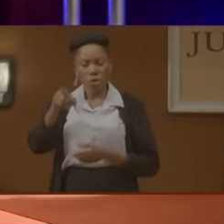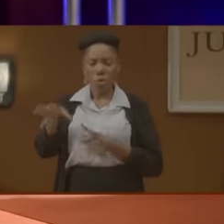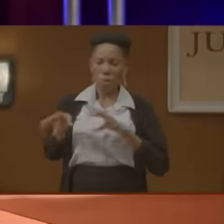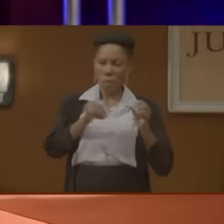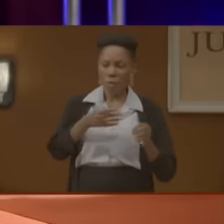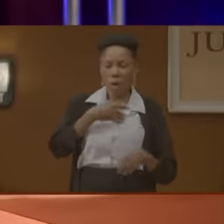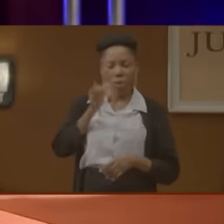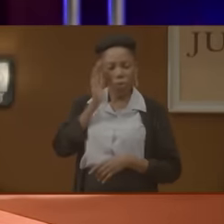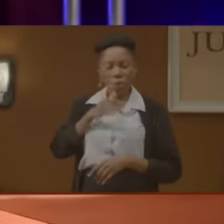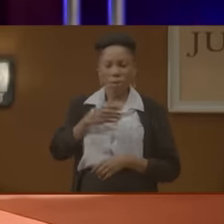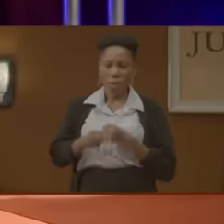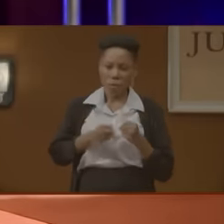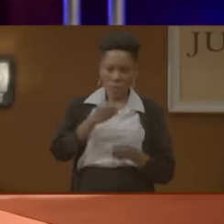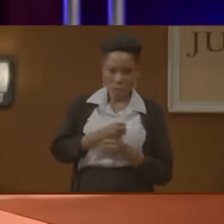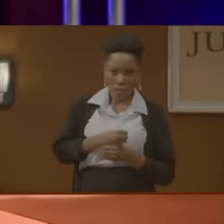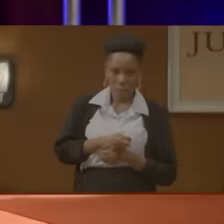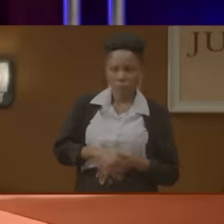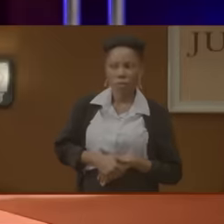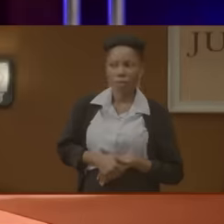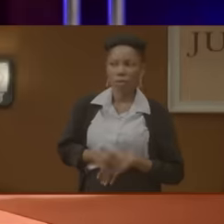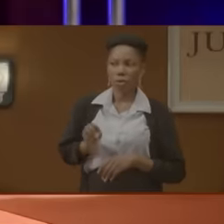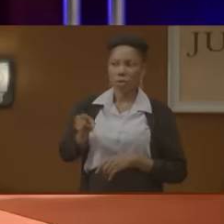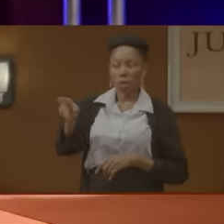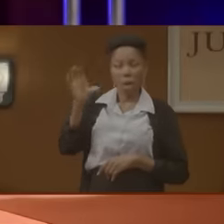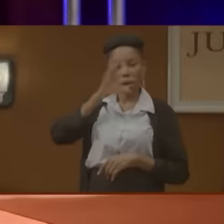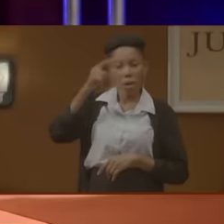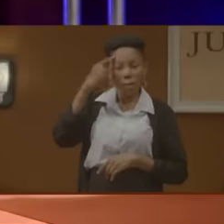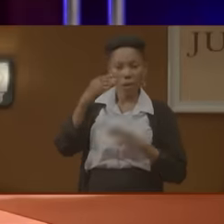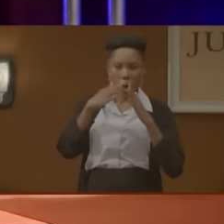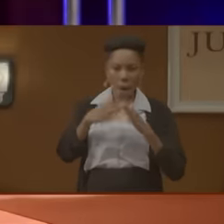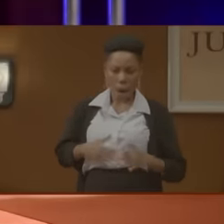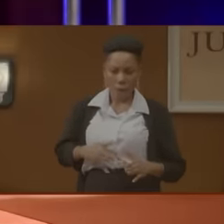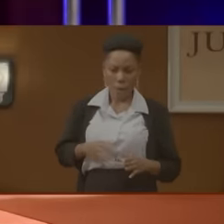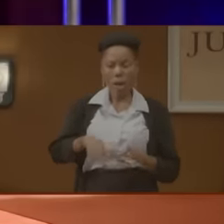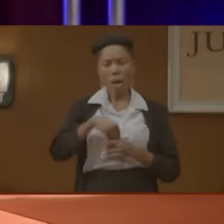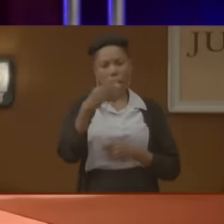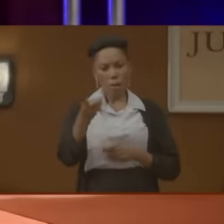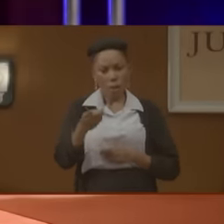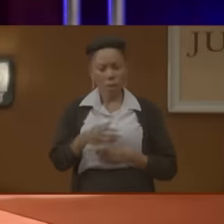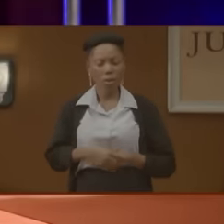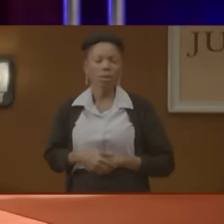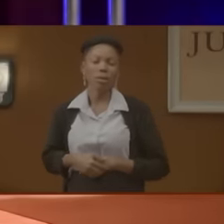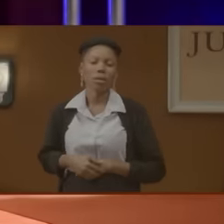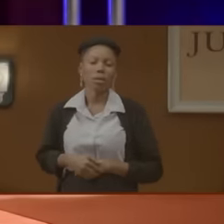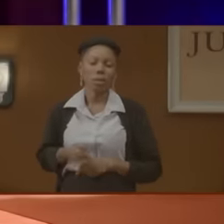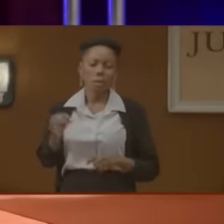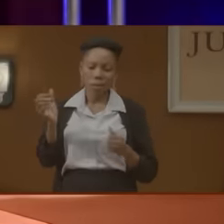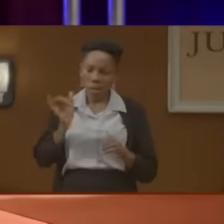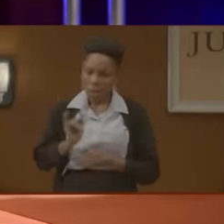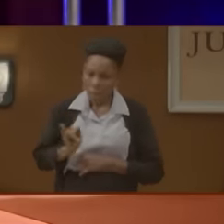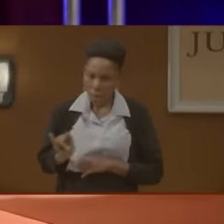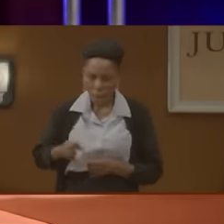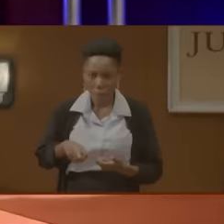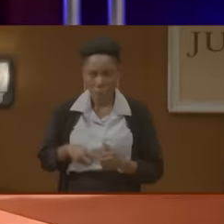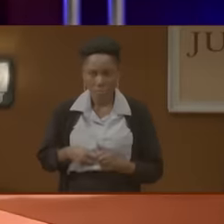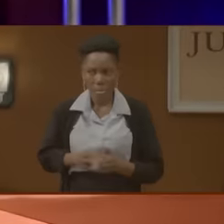personnel. I left and then we got a two-bedroom outside. It was still the same thing. Now, the issue we had was that, okay,